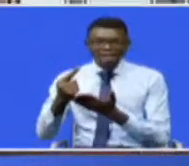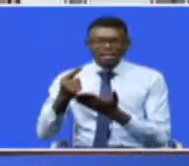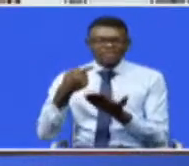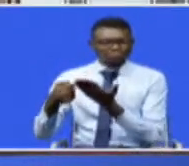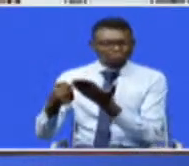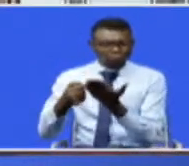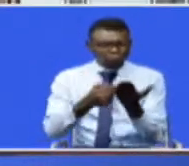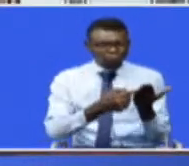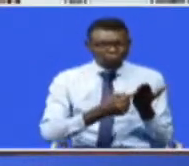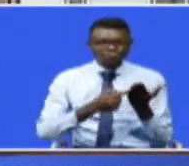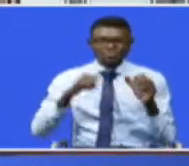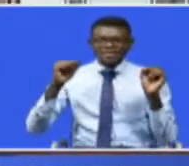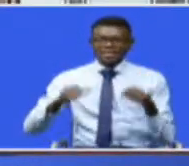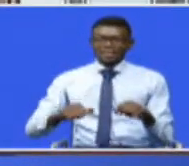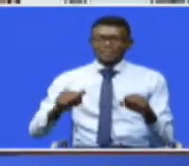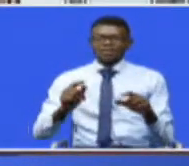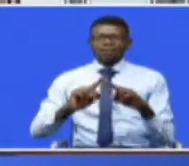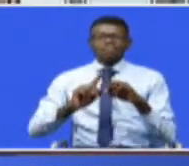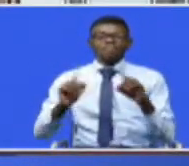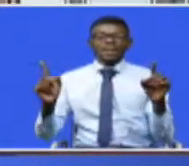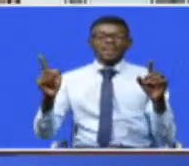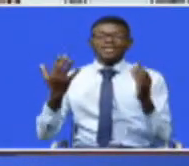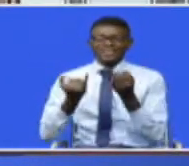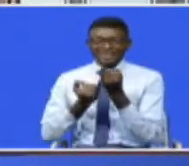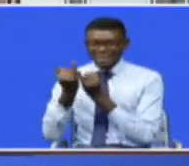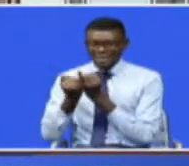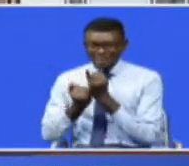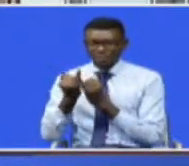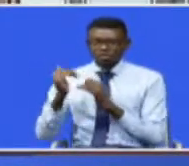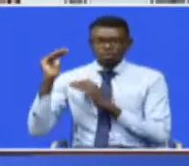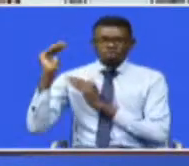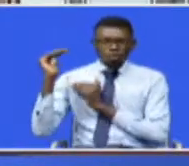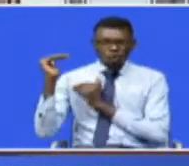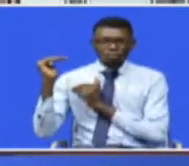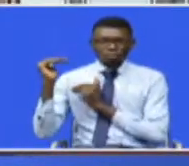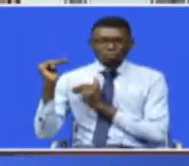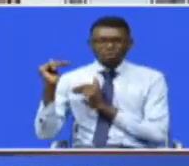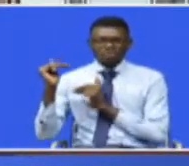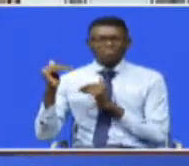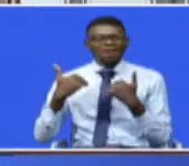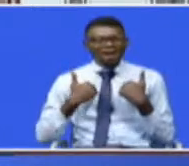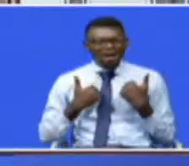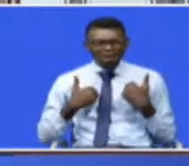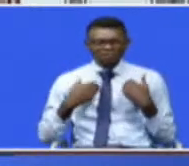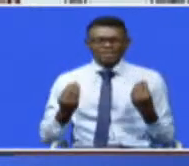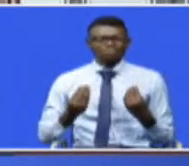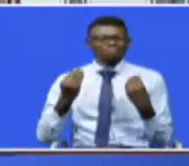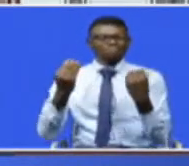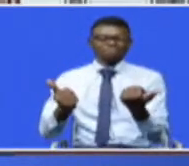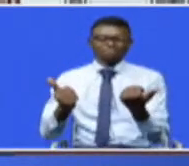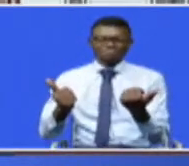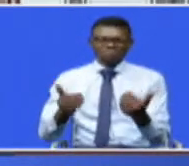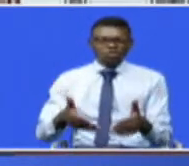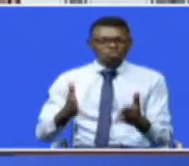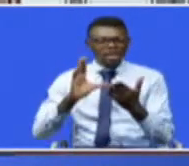talks. By the break of Saturday, we should be able to come up with a formula.